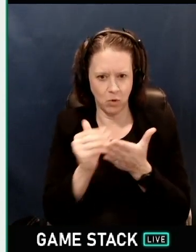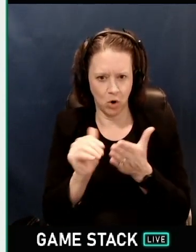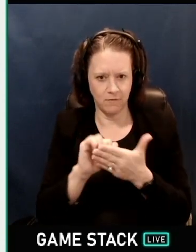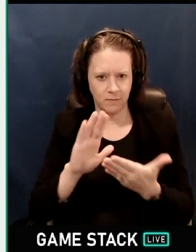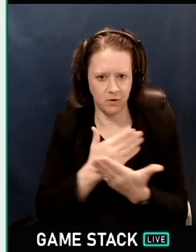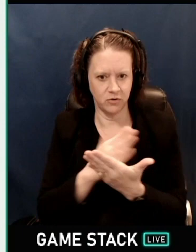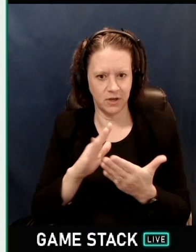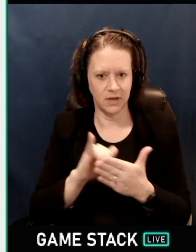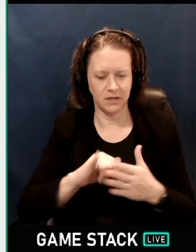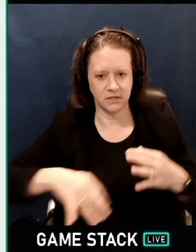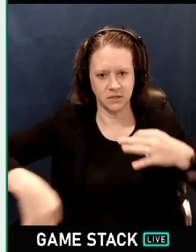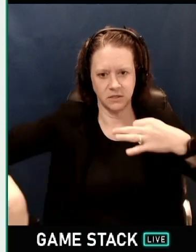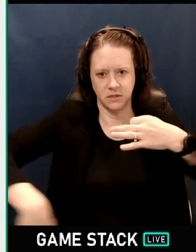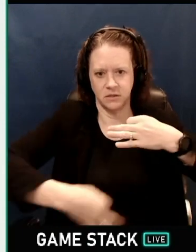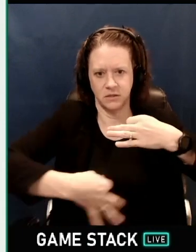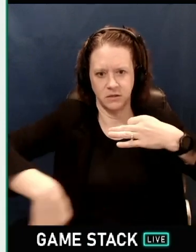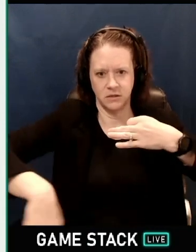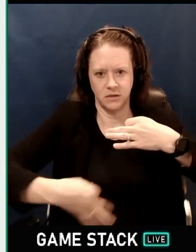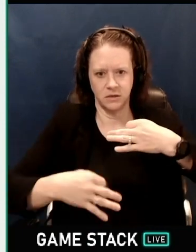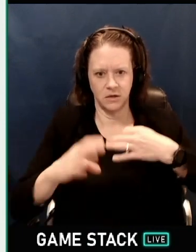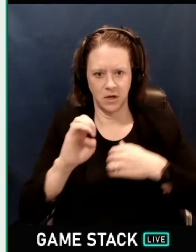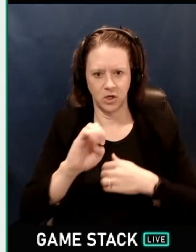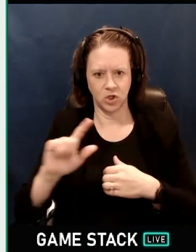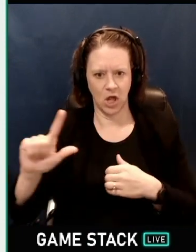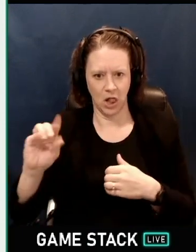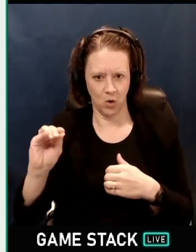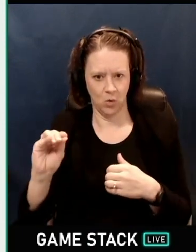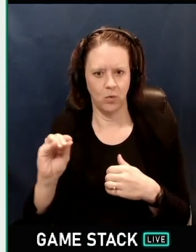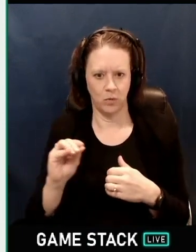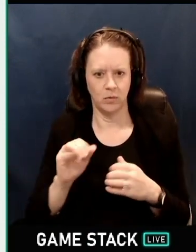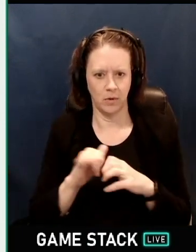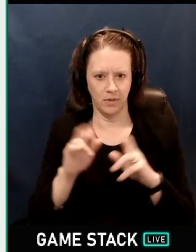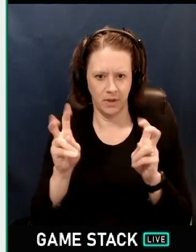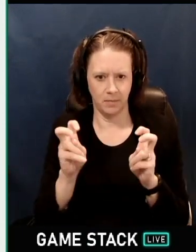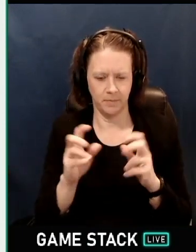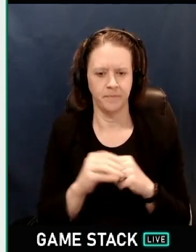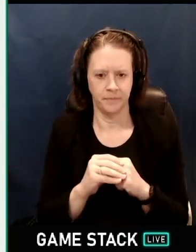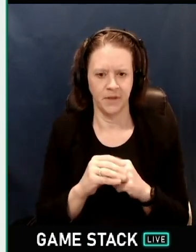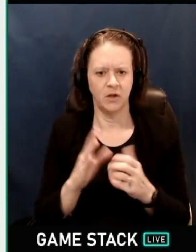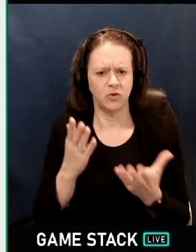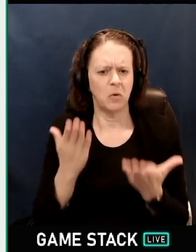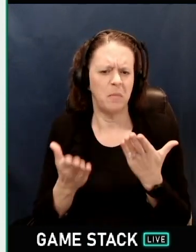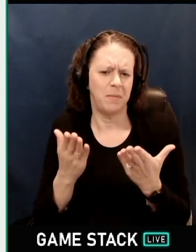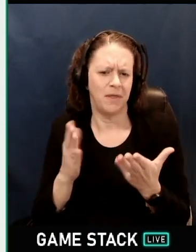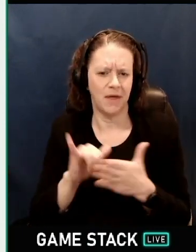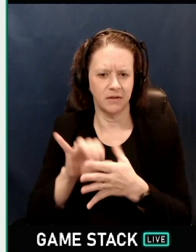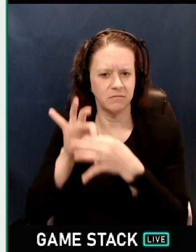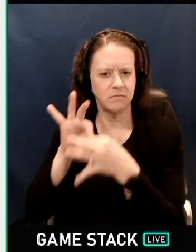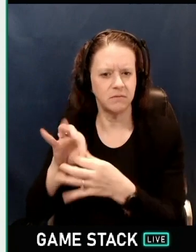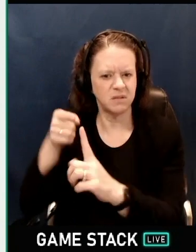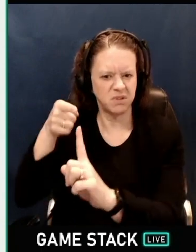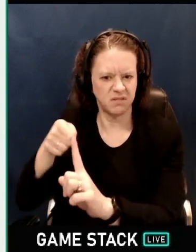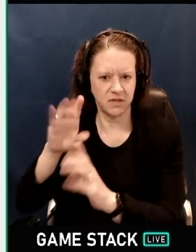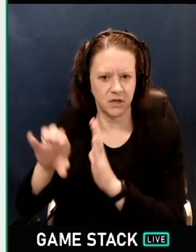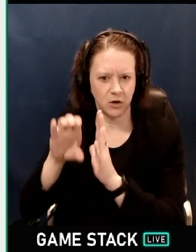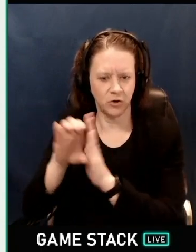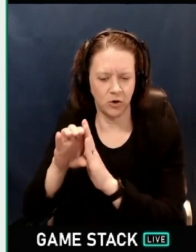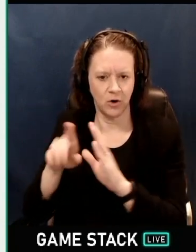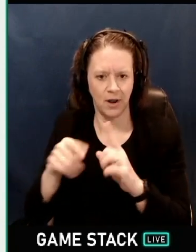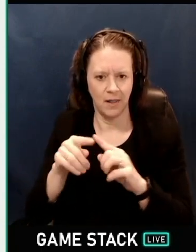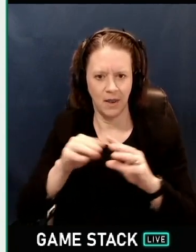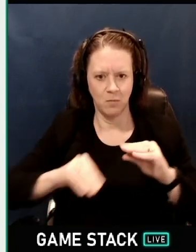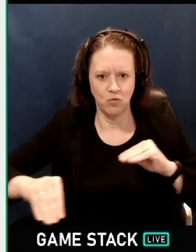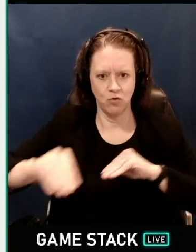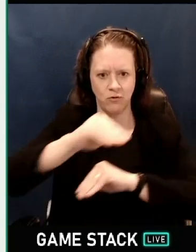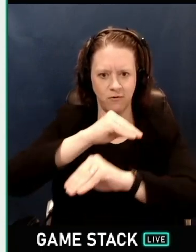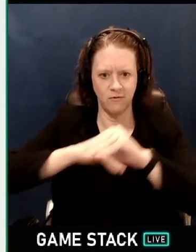theme, and imagine this being associated with a character in the game and move this around in space that might be associated with